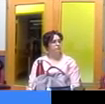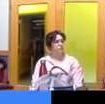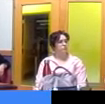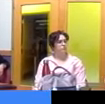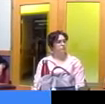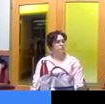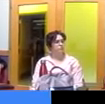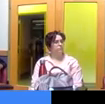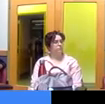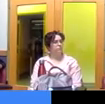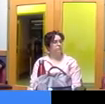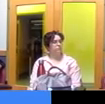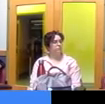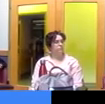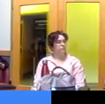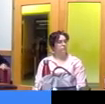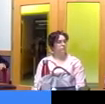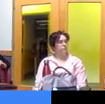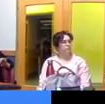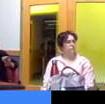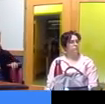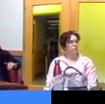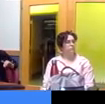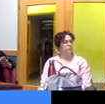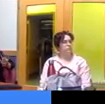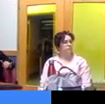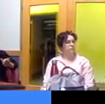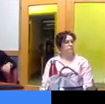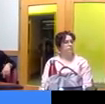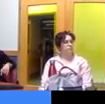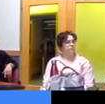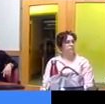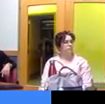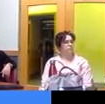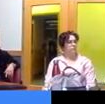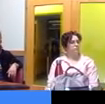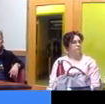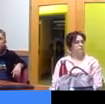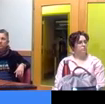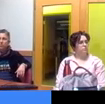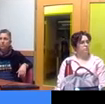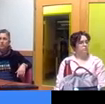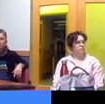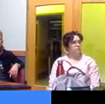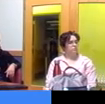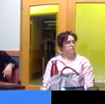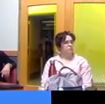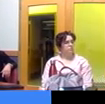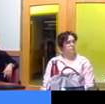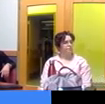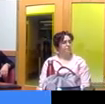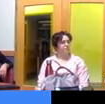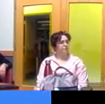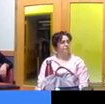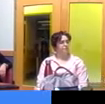hours. And our staff is very supportive and there with tons and tons of education, information, support, and making sure that